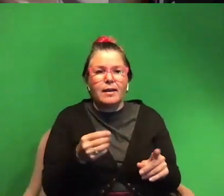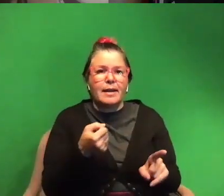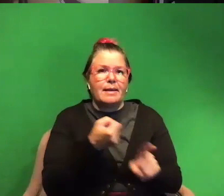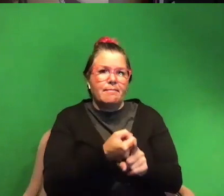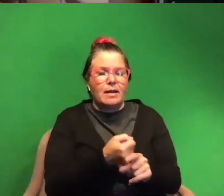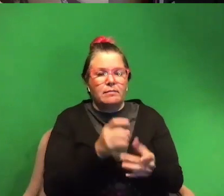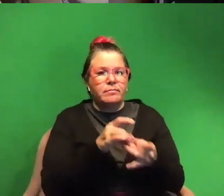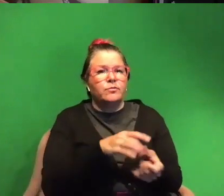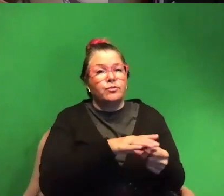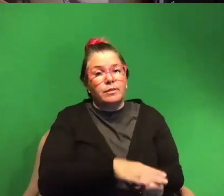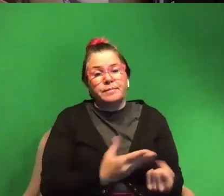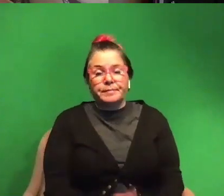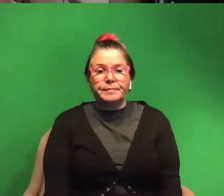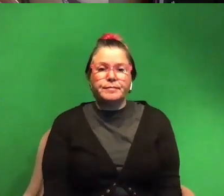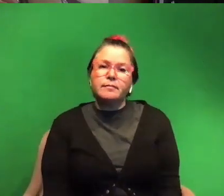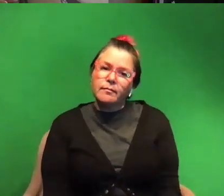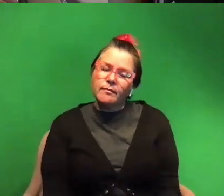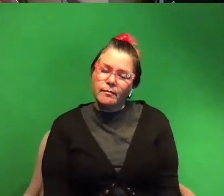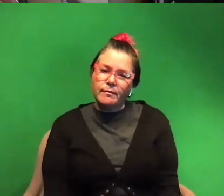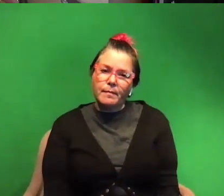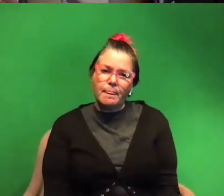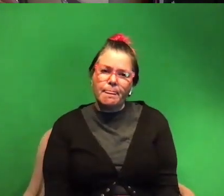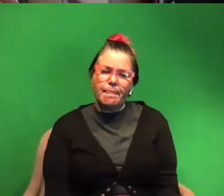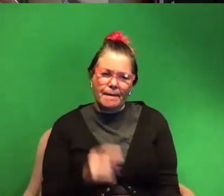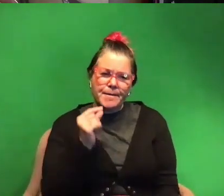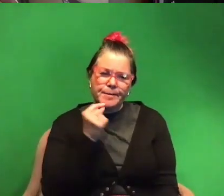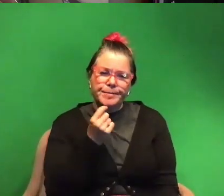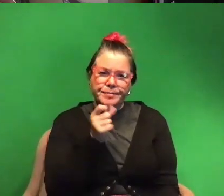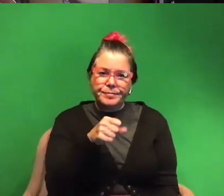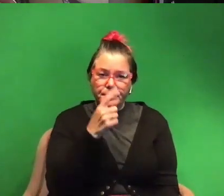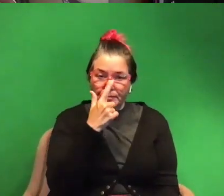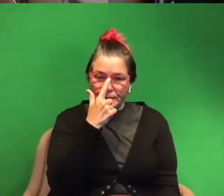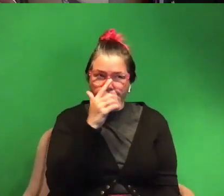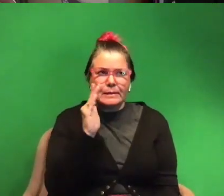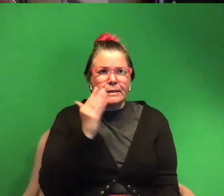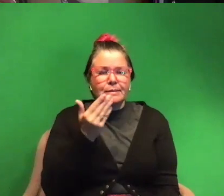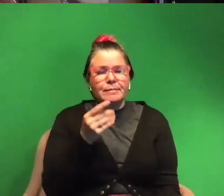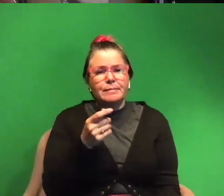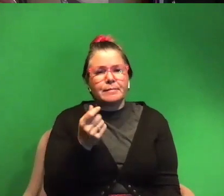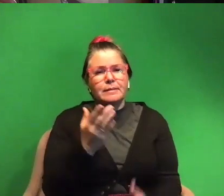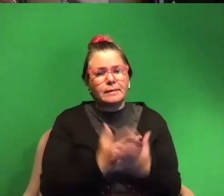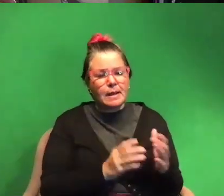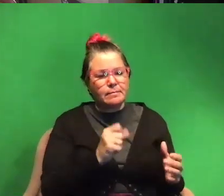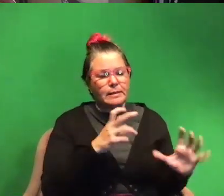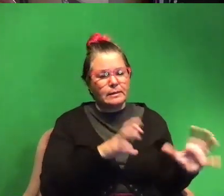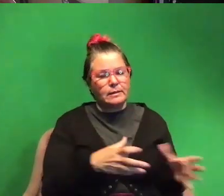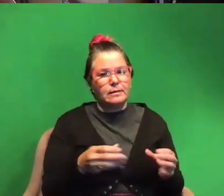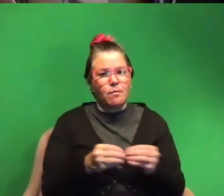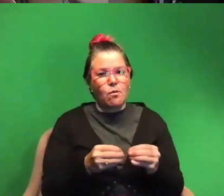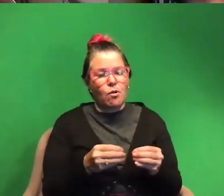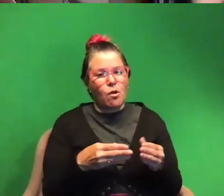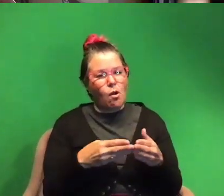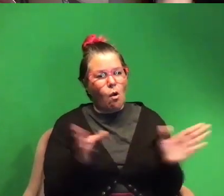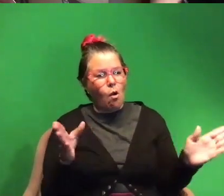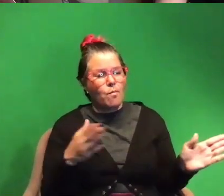stress. Yeah, I think that's really cool. And it sounds like maybe some coral species are more open, I guess, to